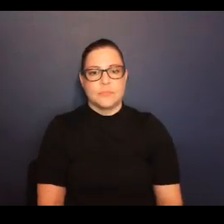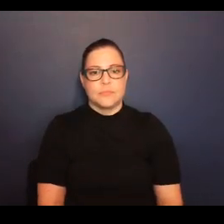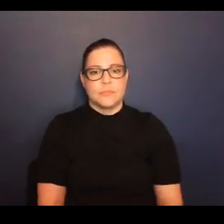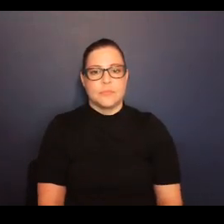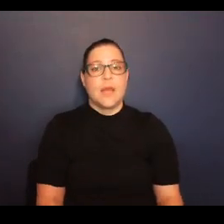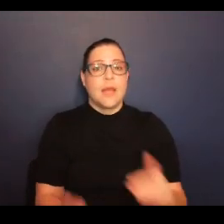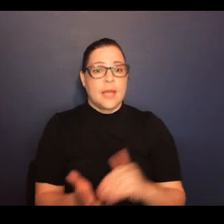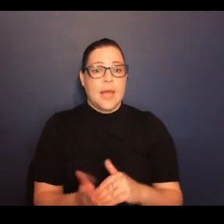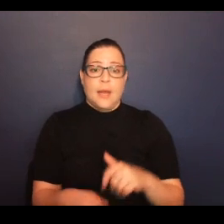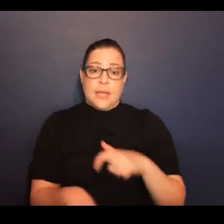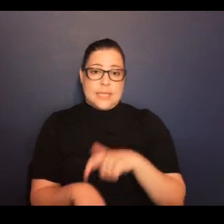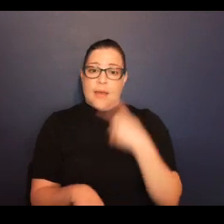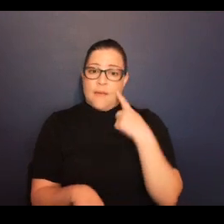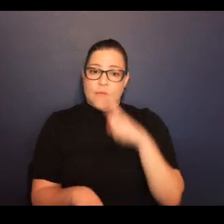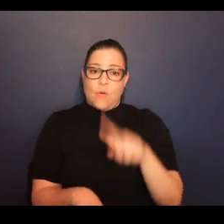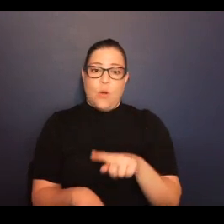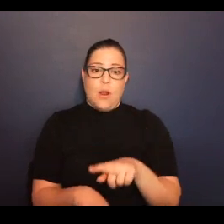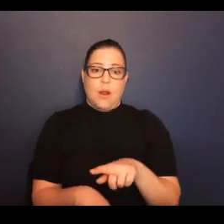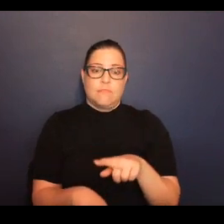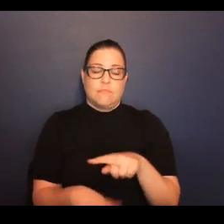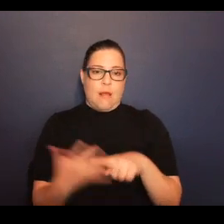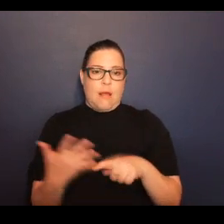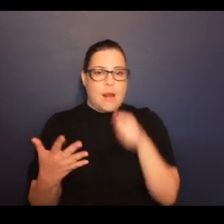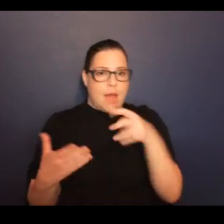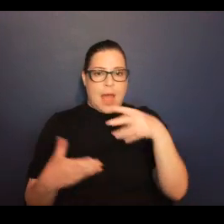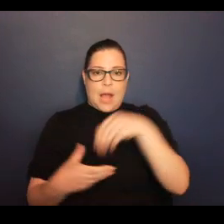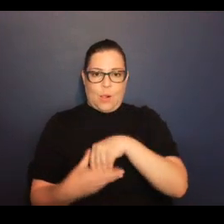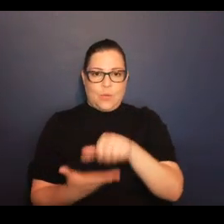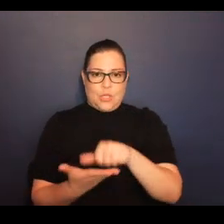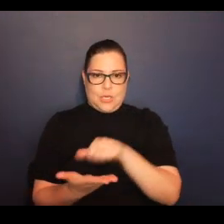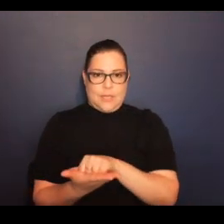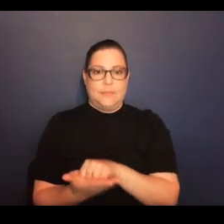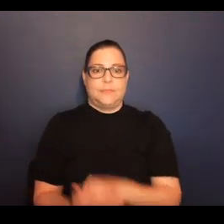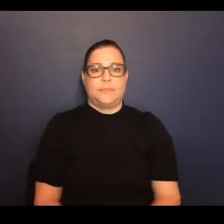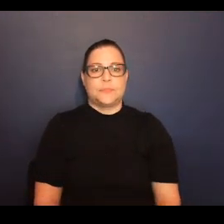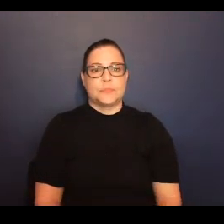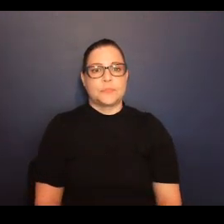Again, this is the time for items not on the agenda.